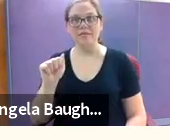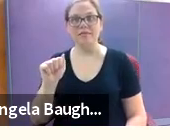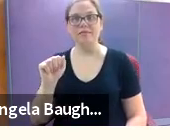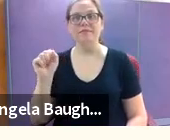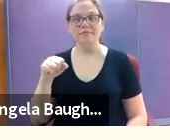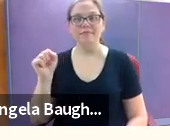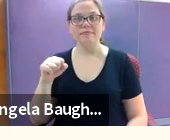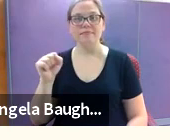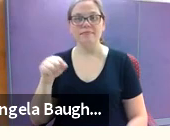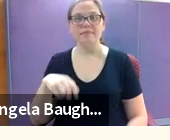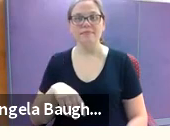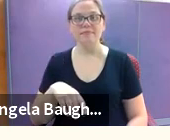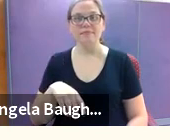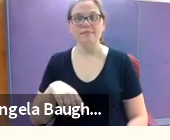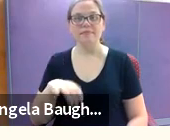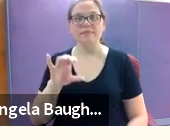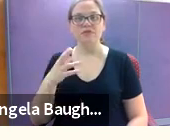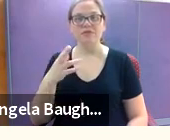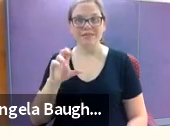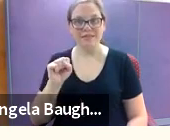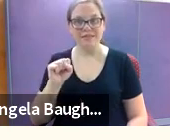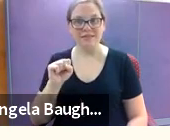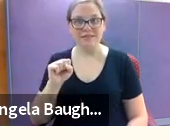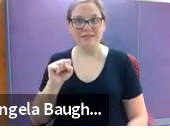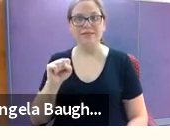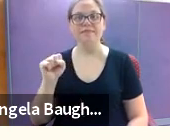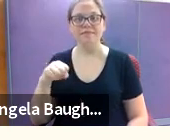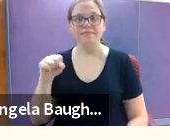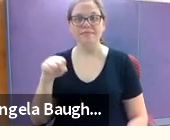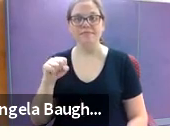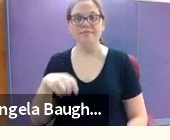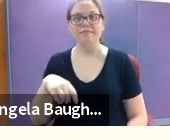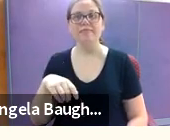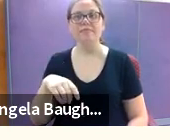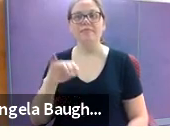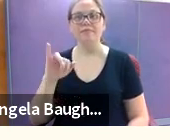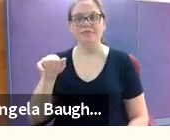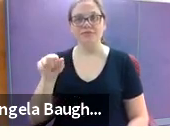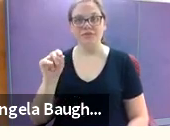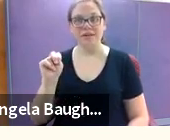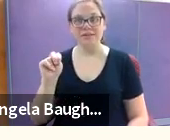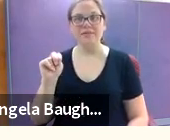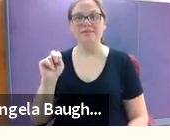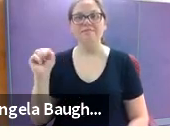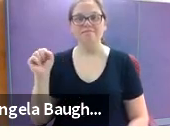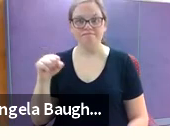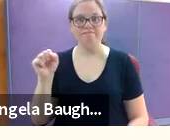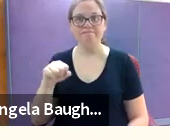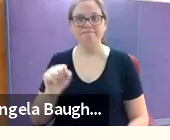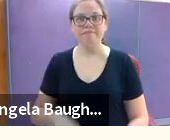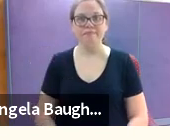Yay. Chris Lavich, Yay. Jason Harper. Yay.